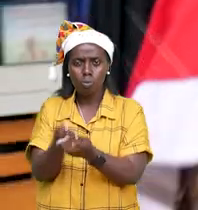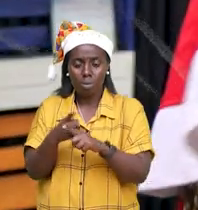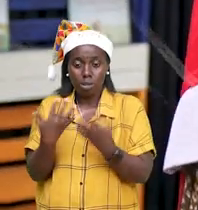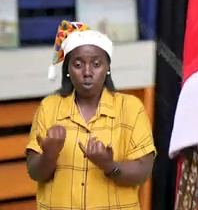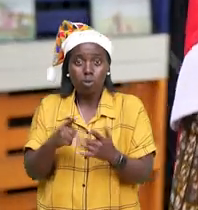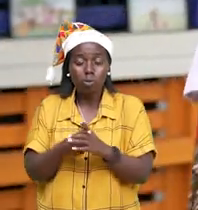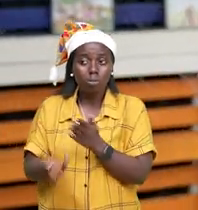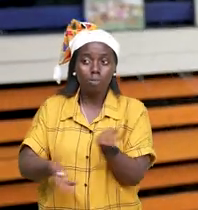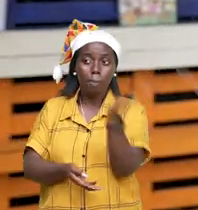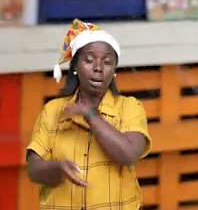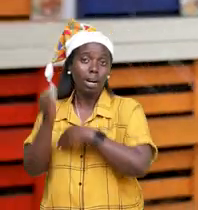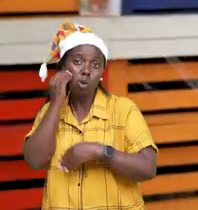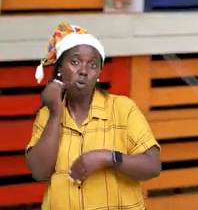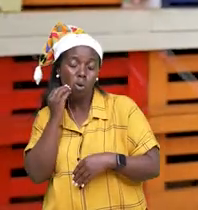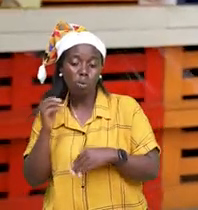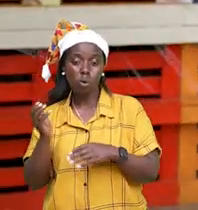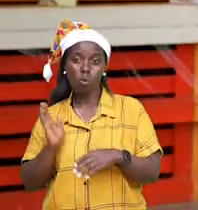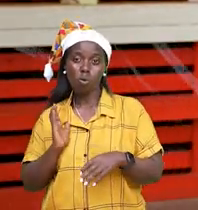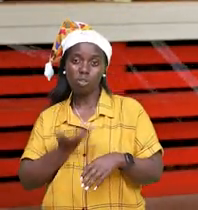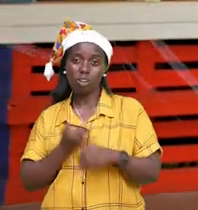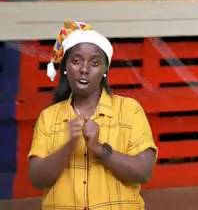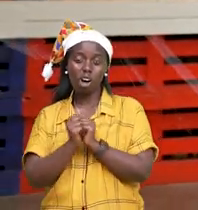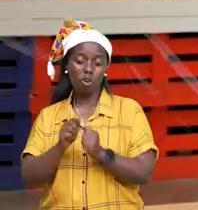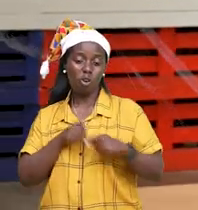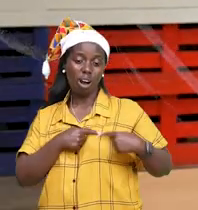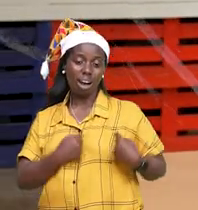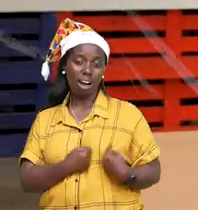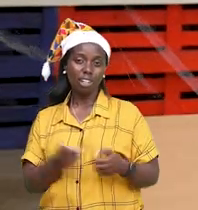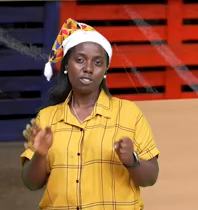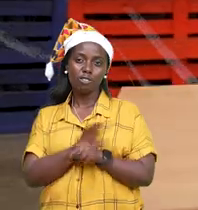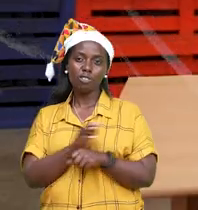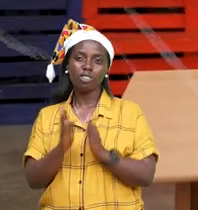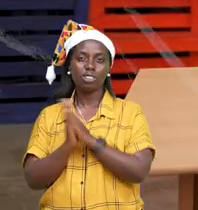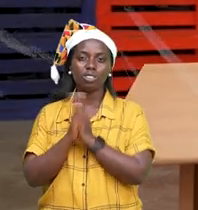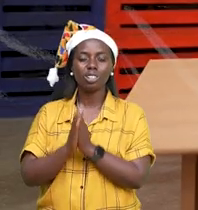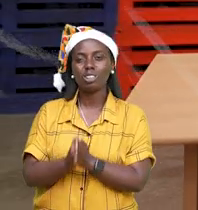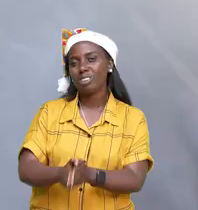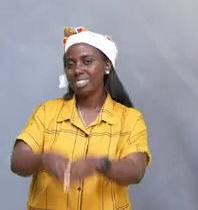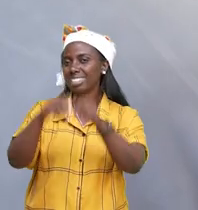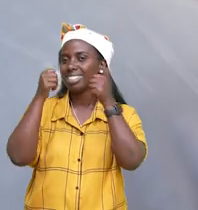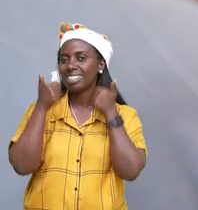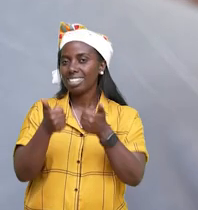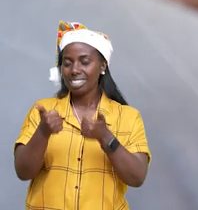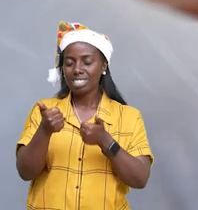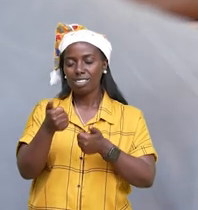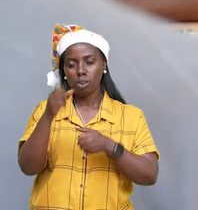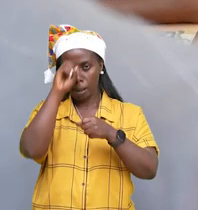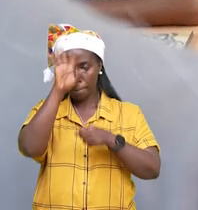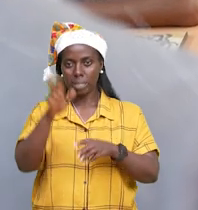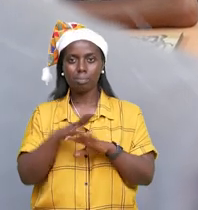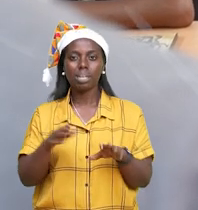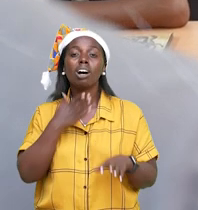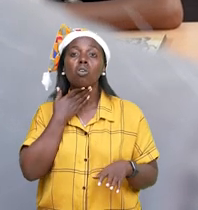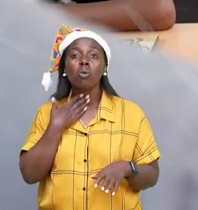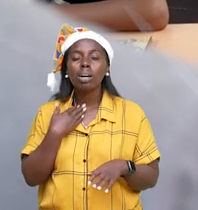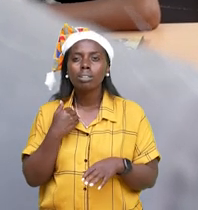Now, let us return home with our heart full of stories. Oh, this was amazing.